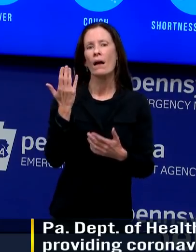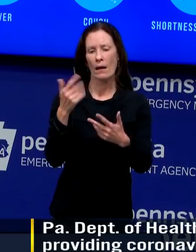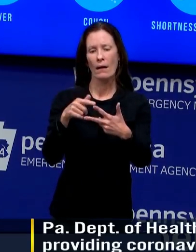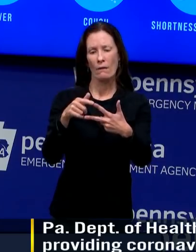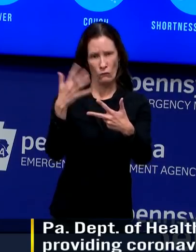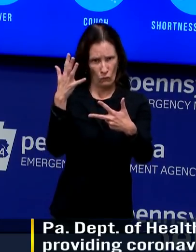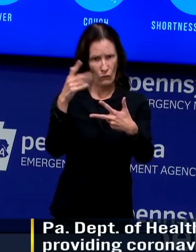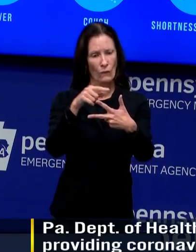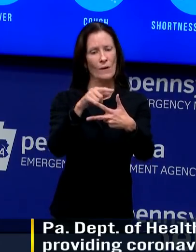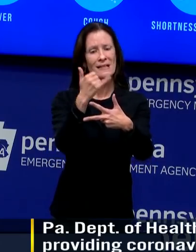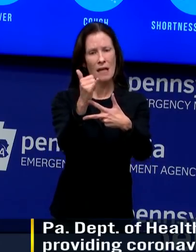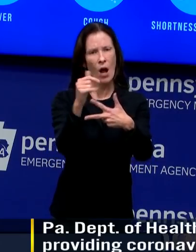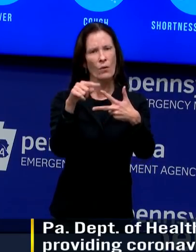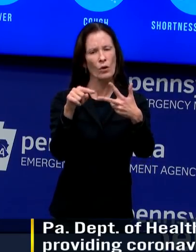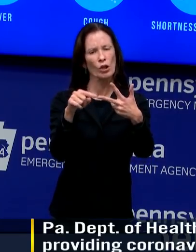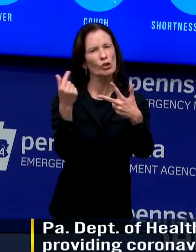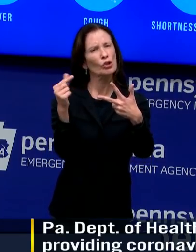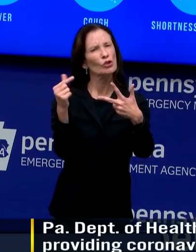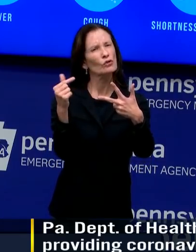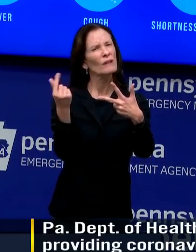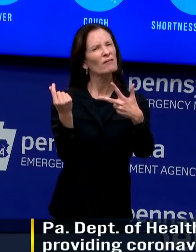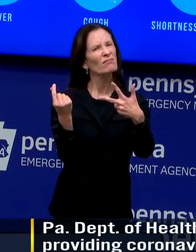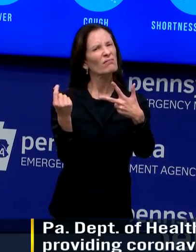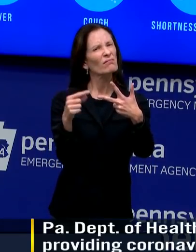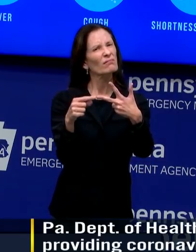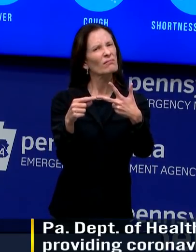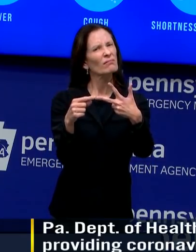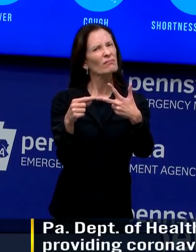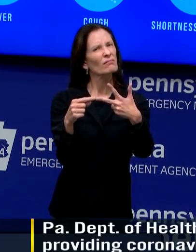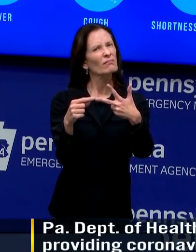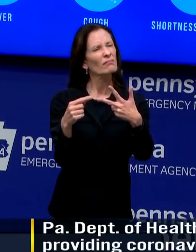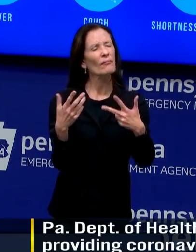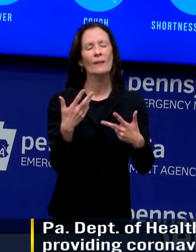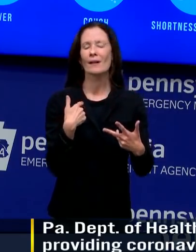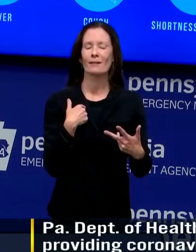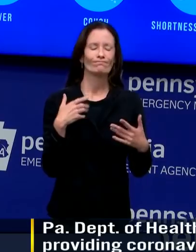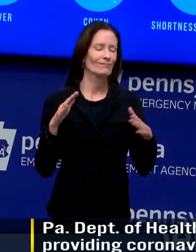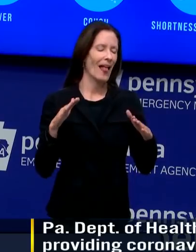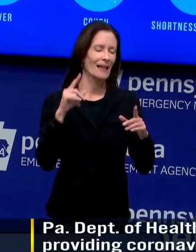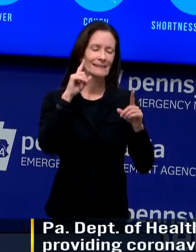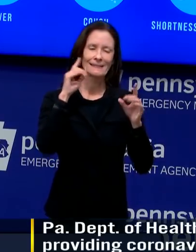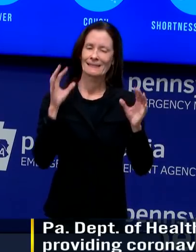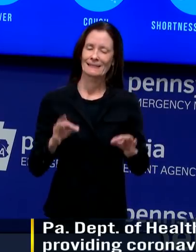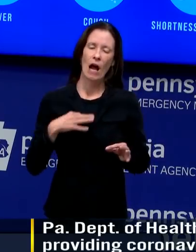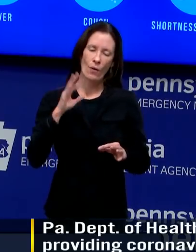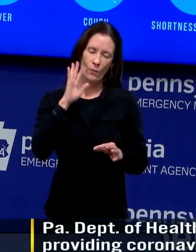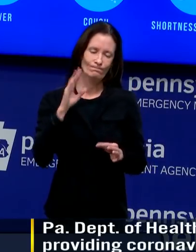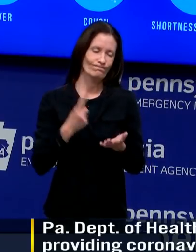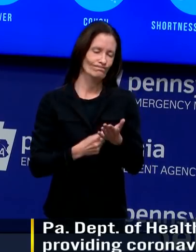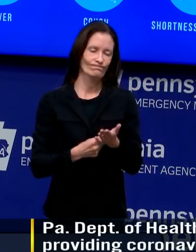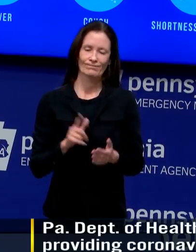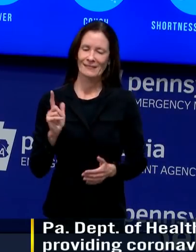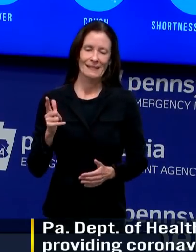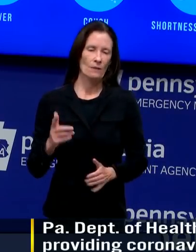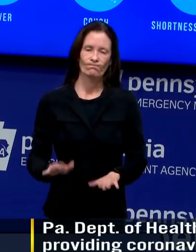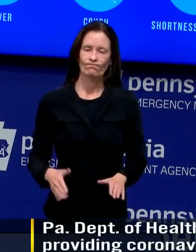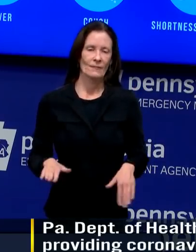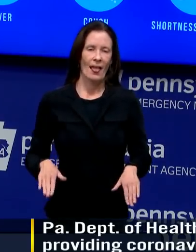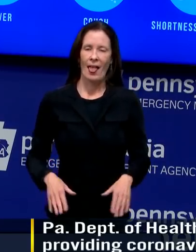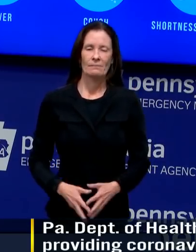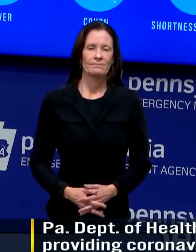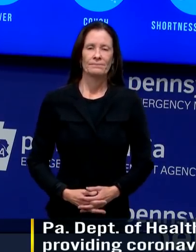Secretary said. We're looking, trying to have this be a data-driven, evidence-based decision that we're making